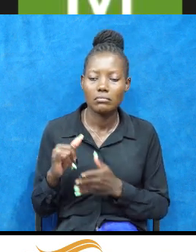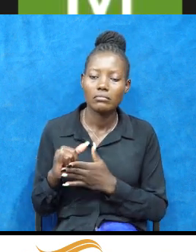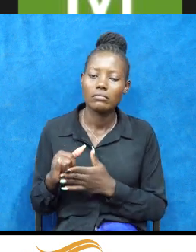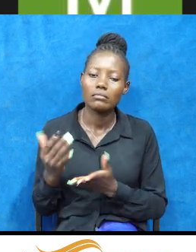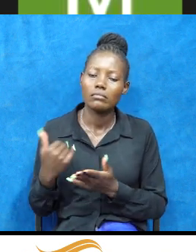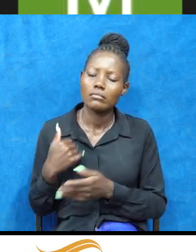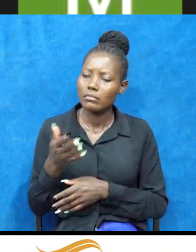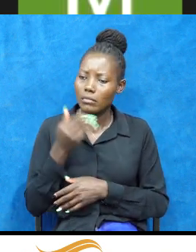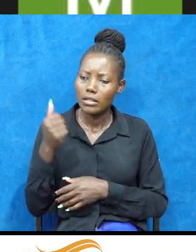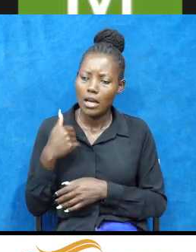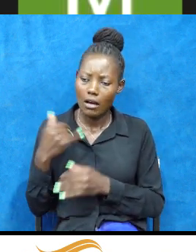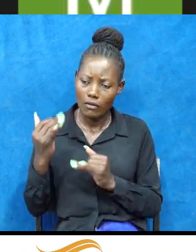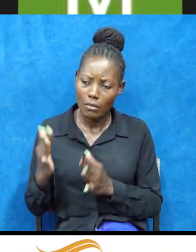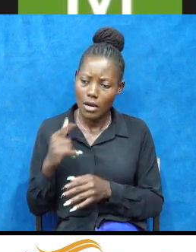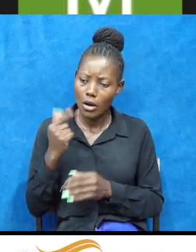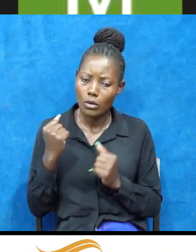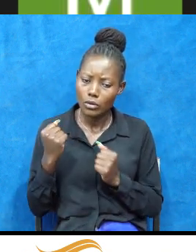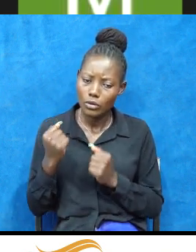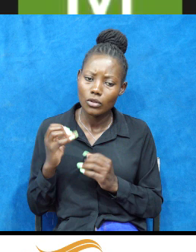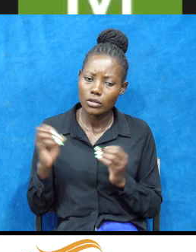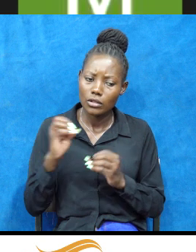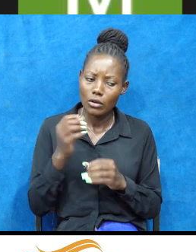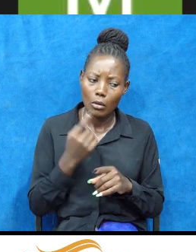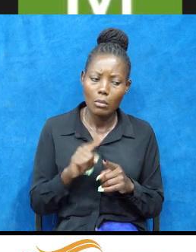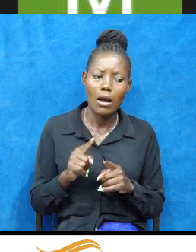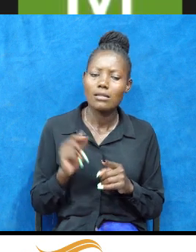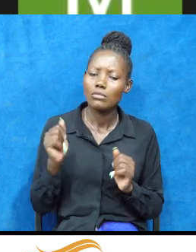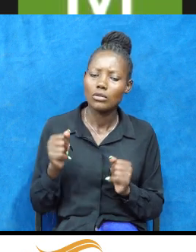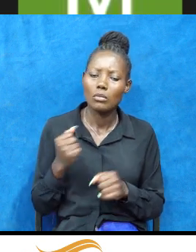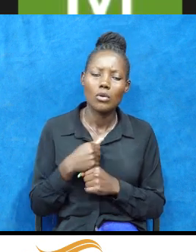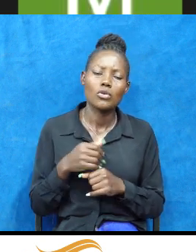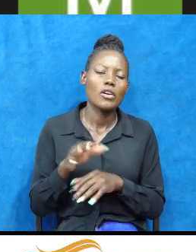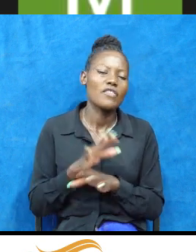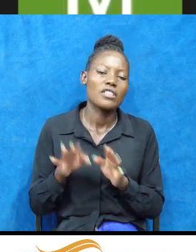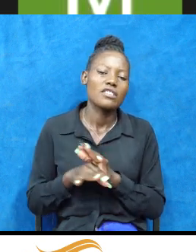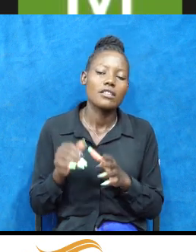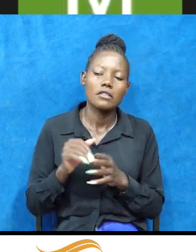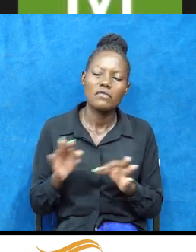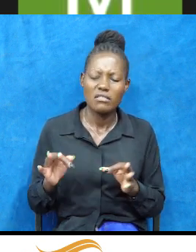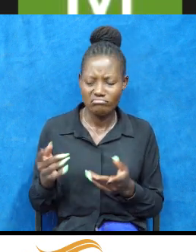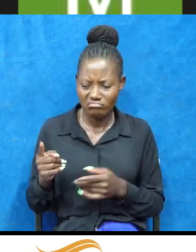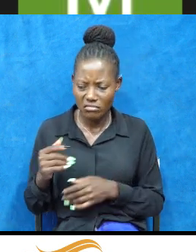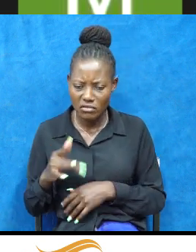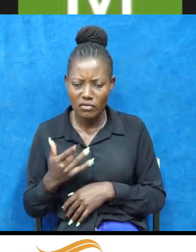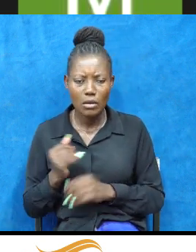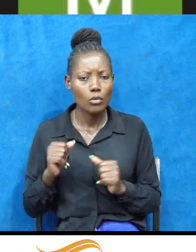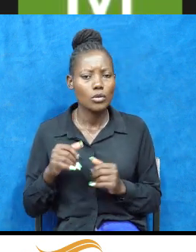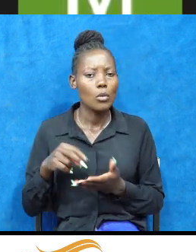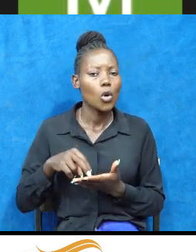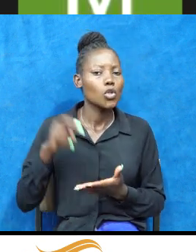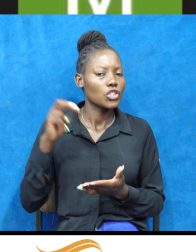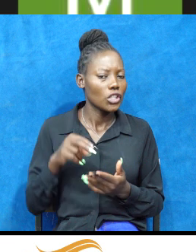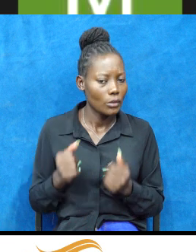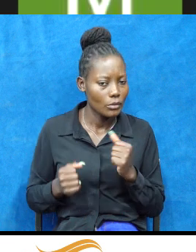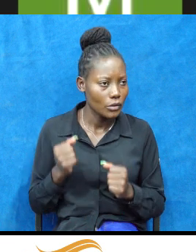athlete. I'd rather have an athlete that is not strong, but can do everything you want on the court or the field. They can jump, they can run. You give